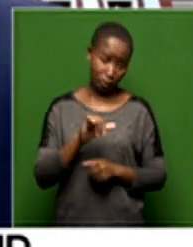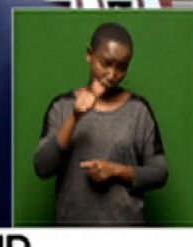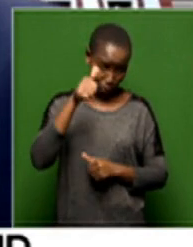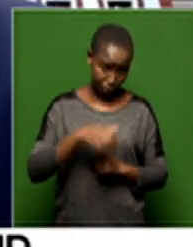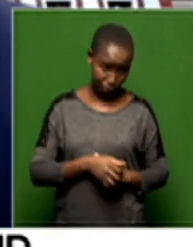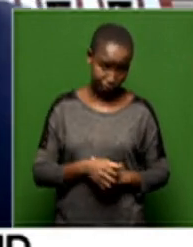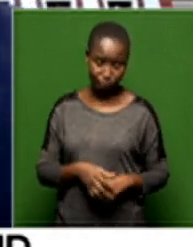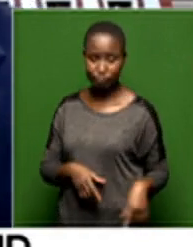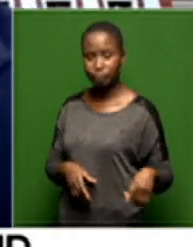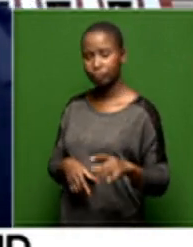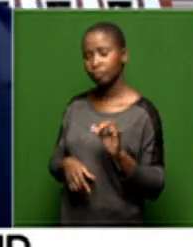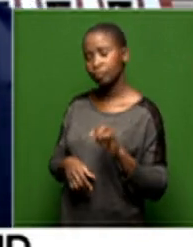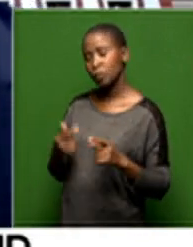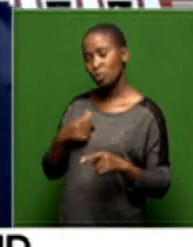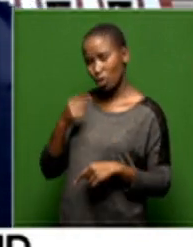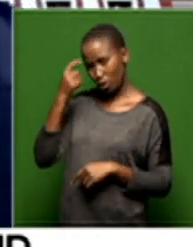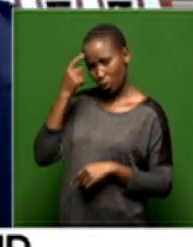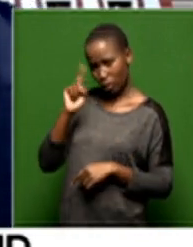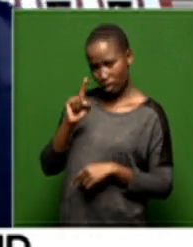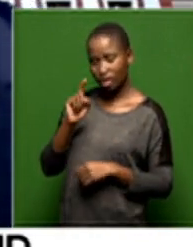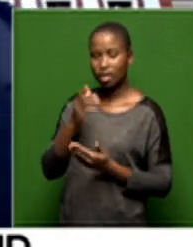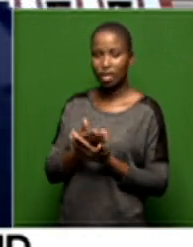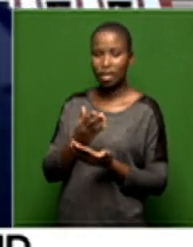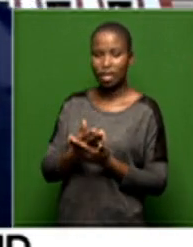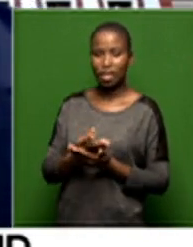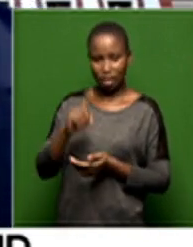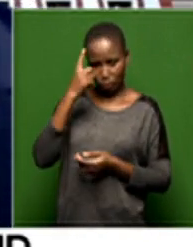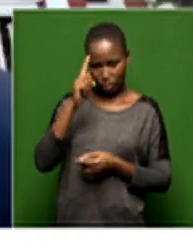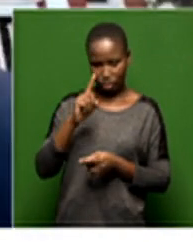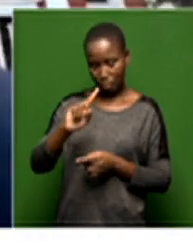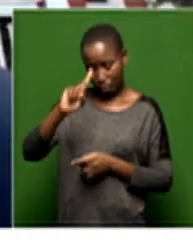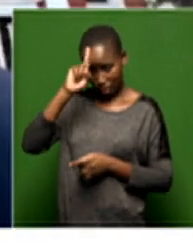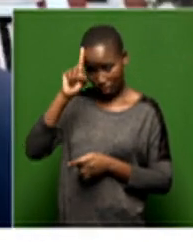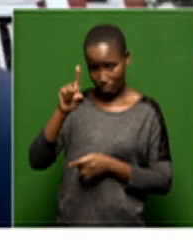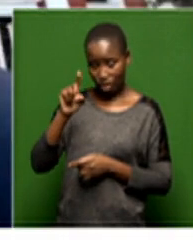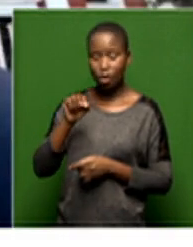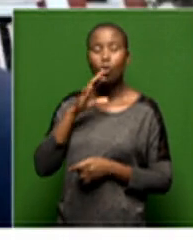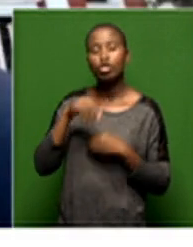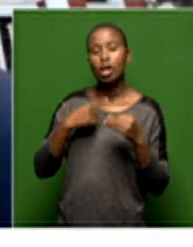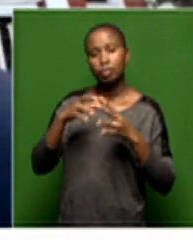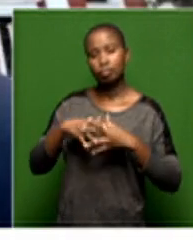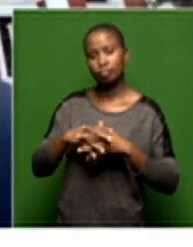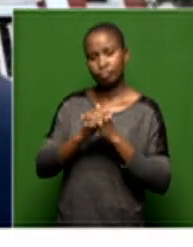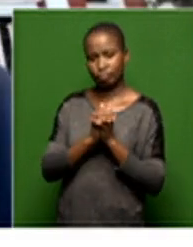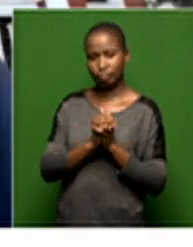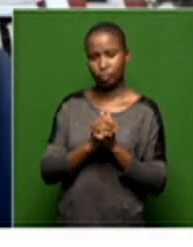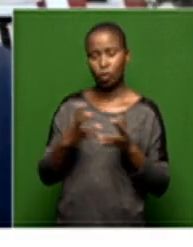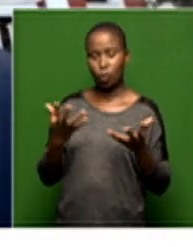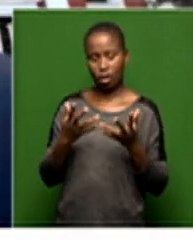Well, I think we should take heed to Madiba when he spoke about the reconciliation in 97 in